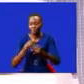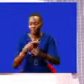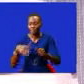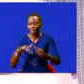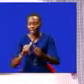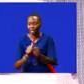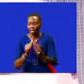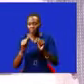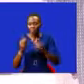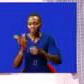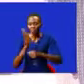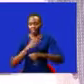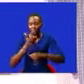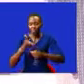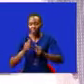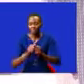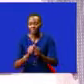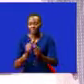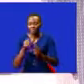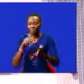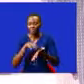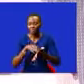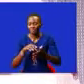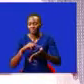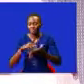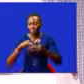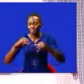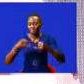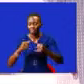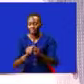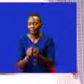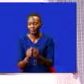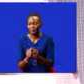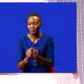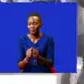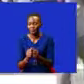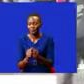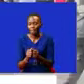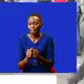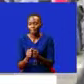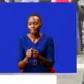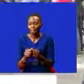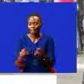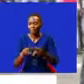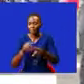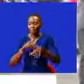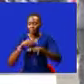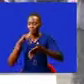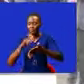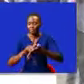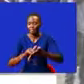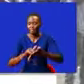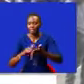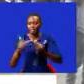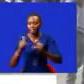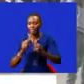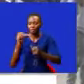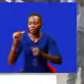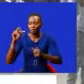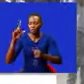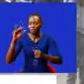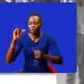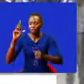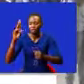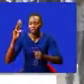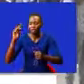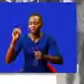mamoko biro e stage mwayao mar ariyo e Kisumu City kae. E kinde gogogo, migosi Orimba koro